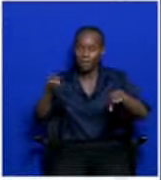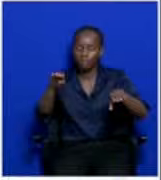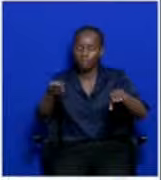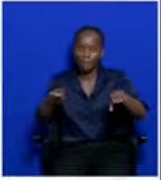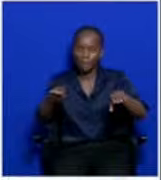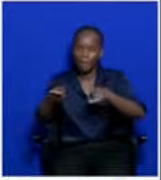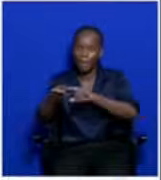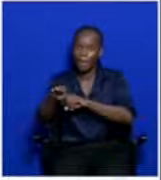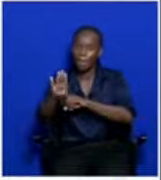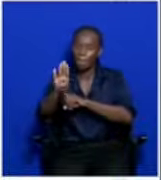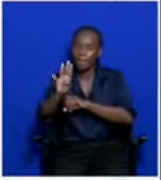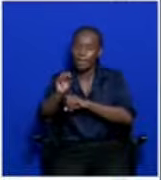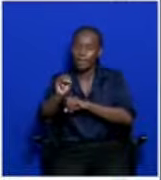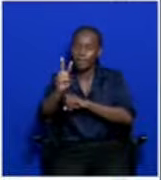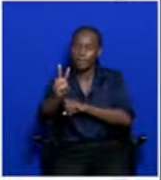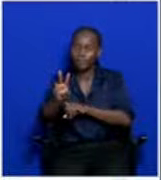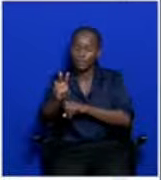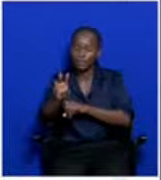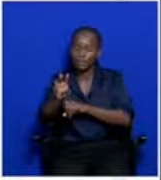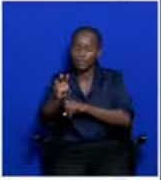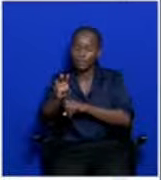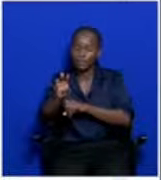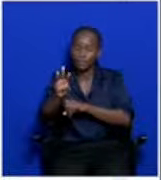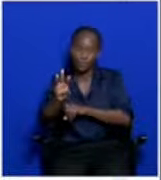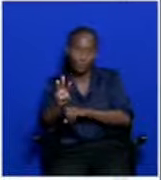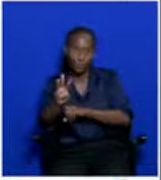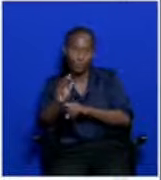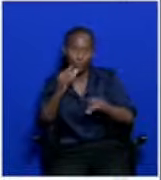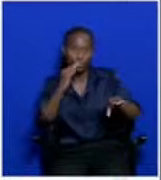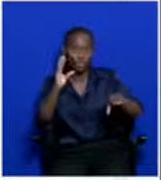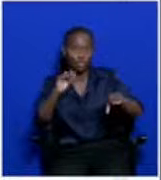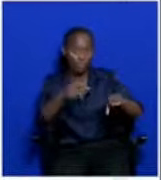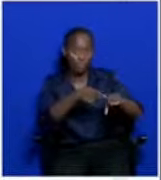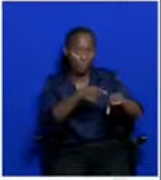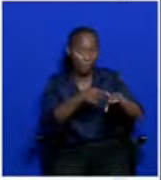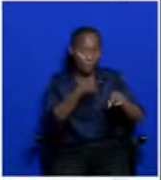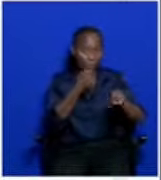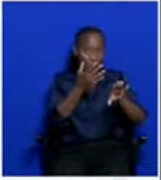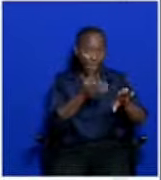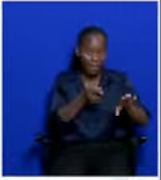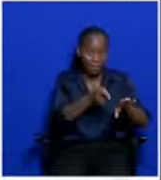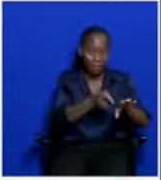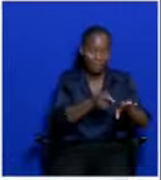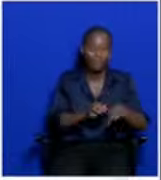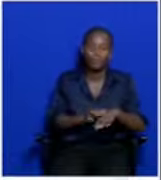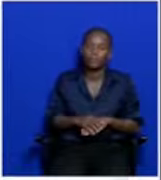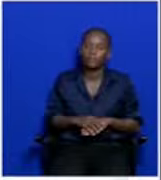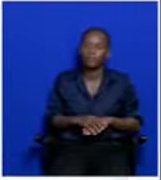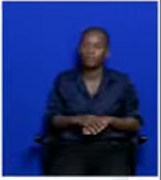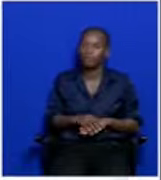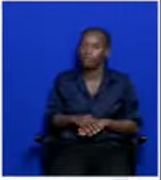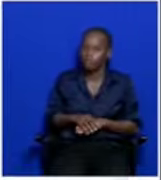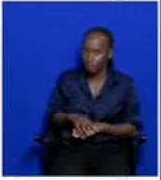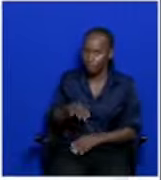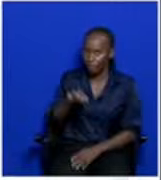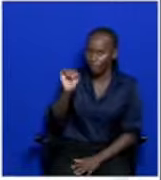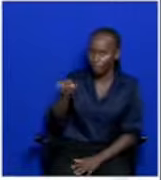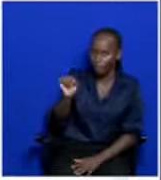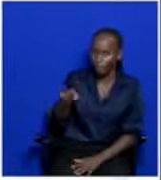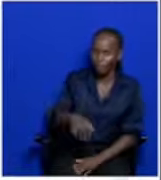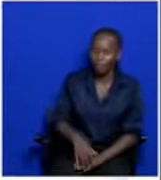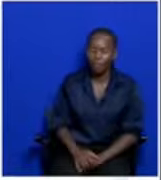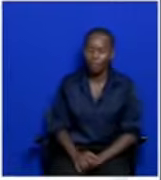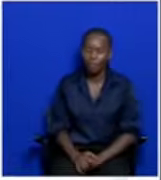you state at paragraph 69 stopped the victim. Yes. Now you say at